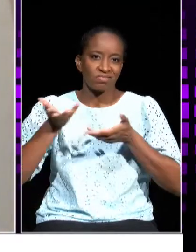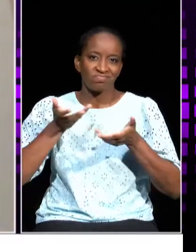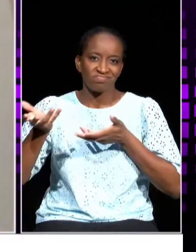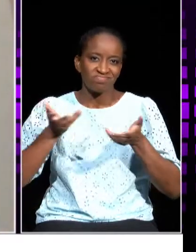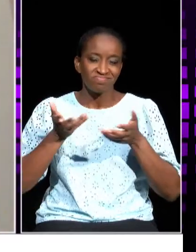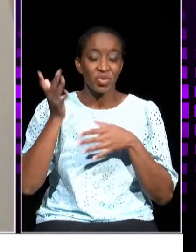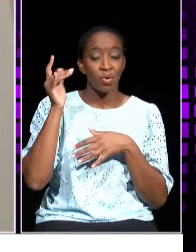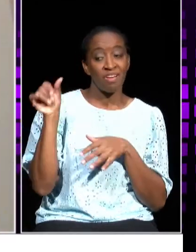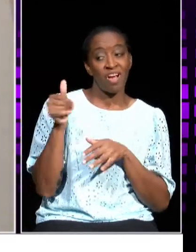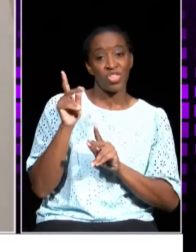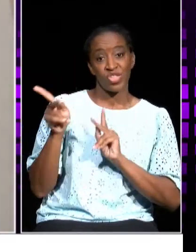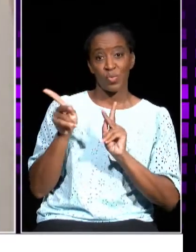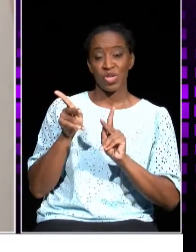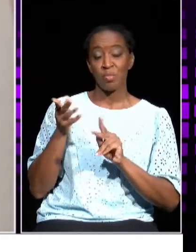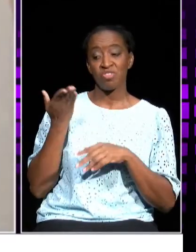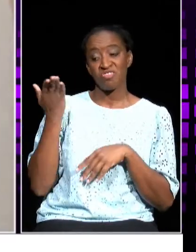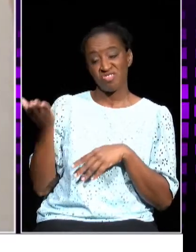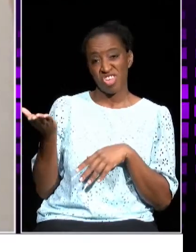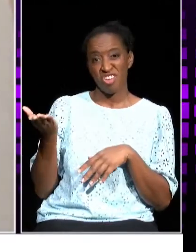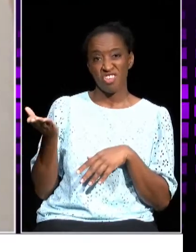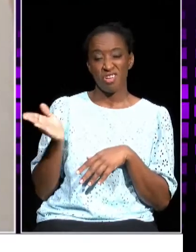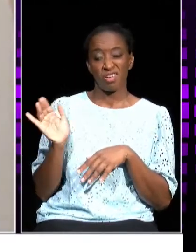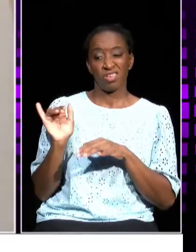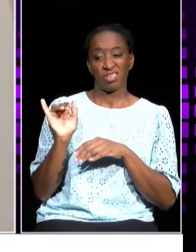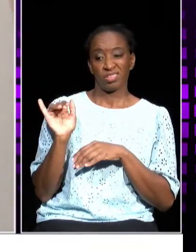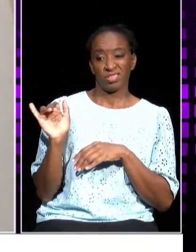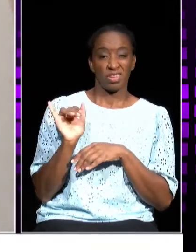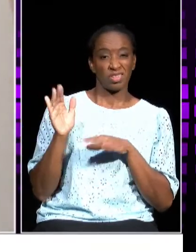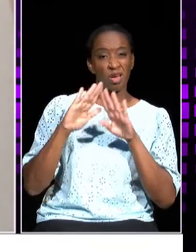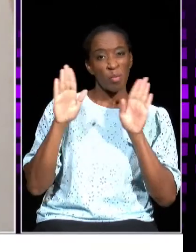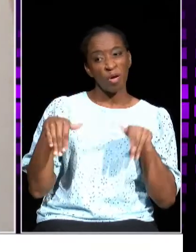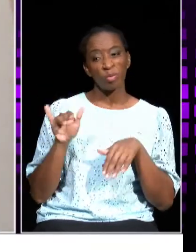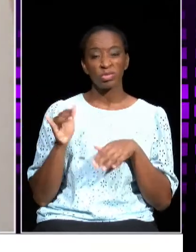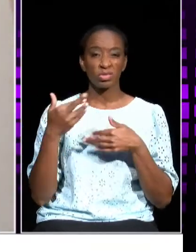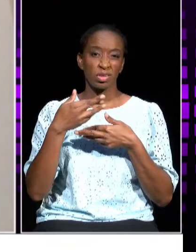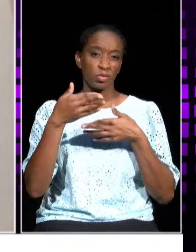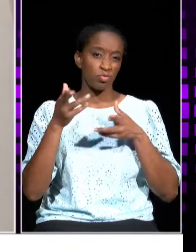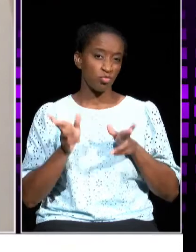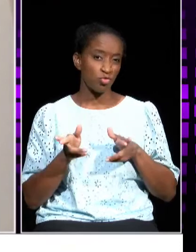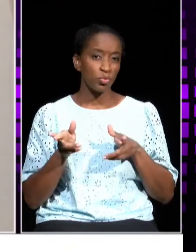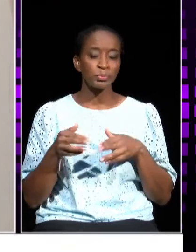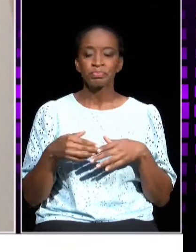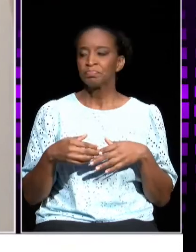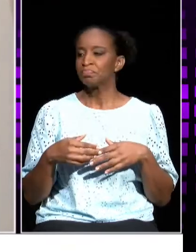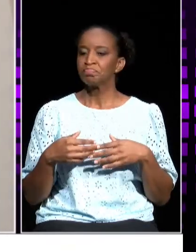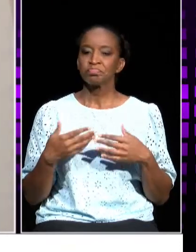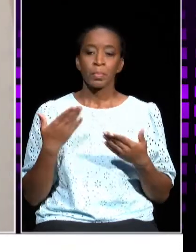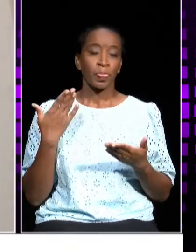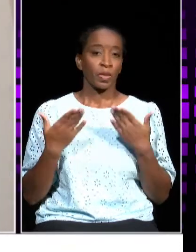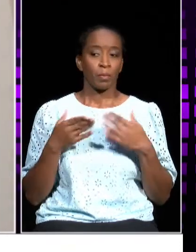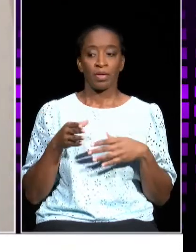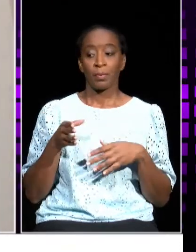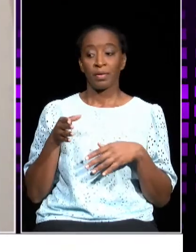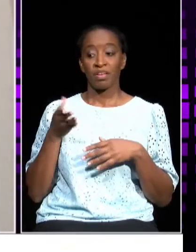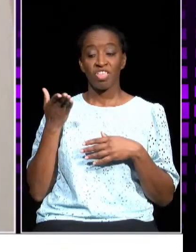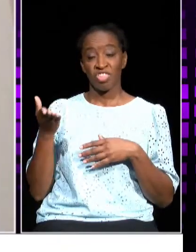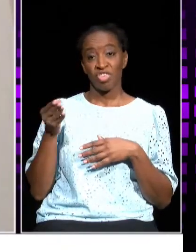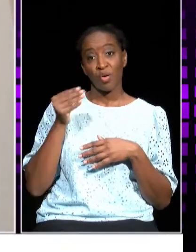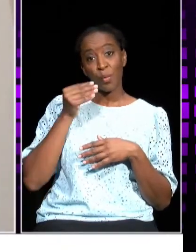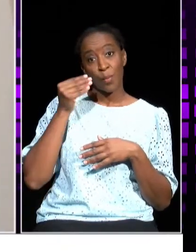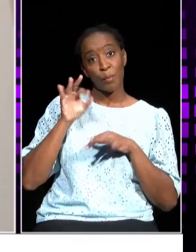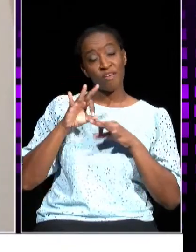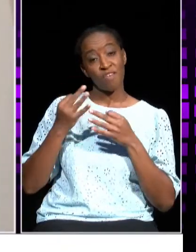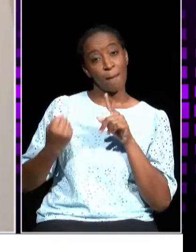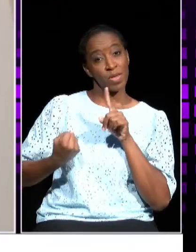those violent thoughts, they may not feel comfortable talking to somebody within their household. They may go